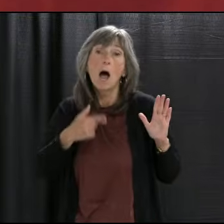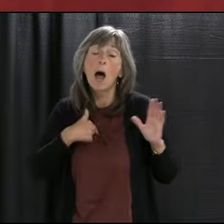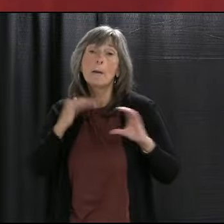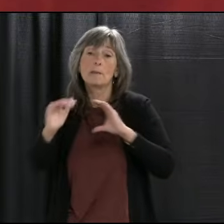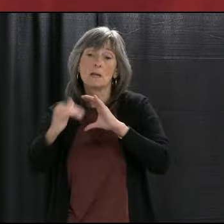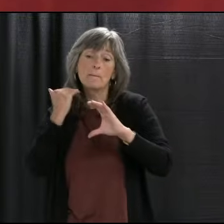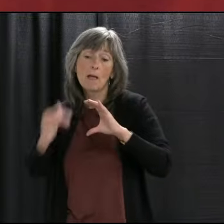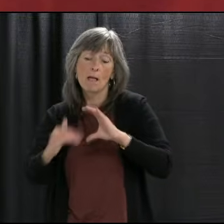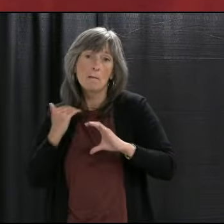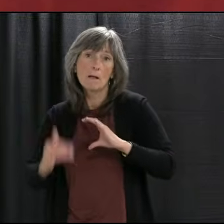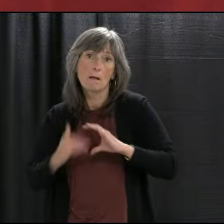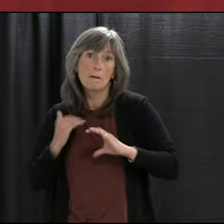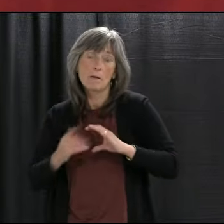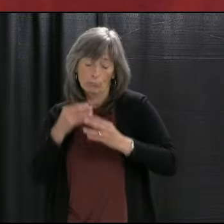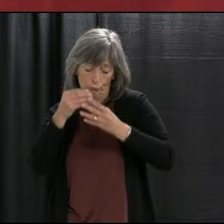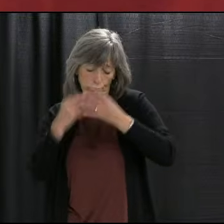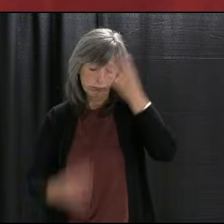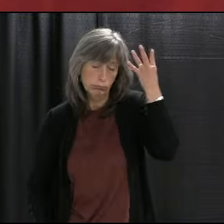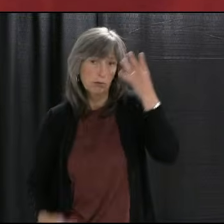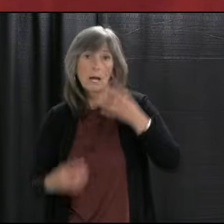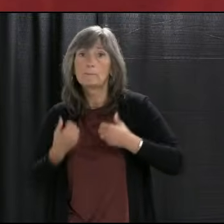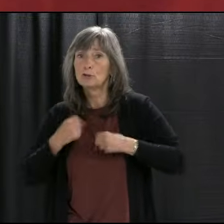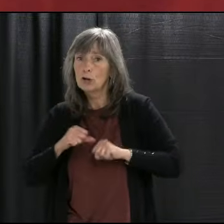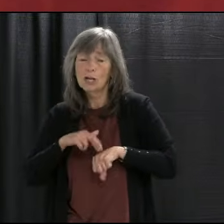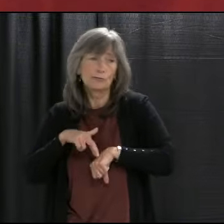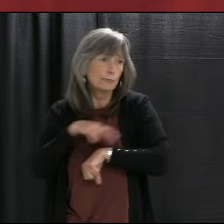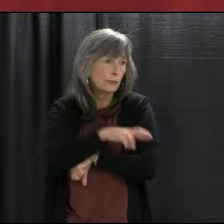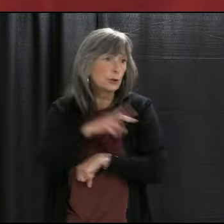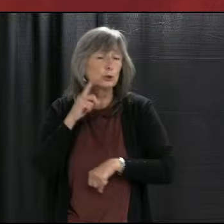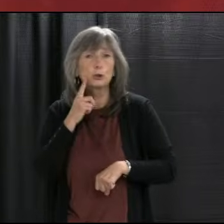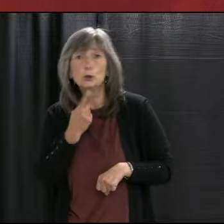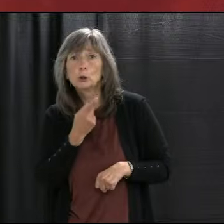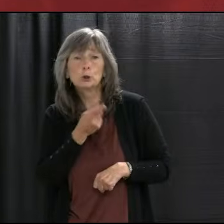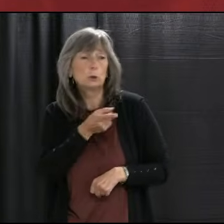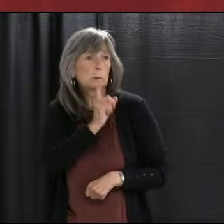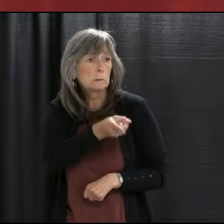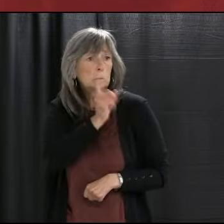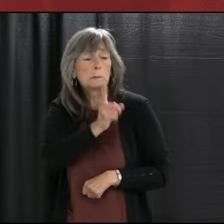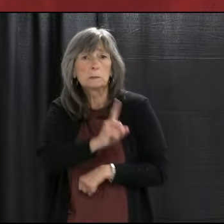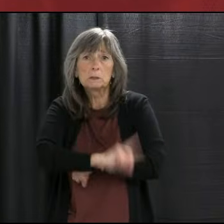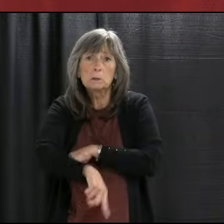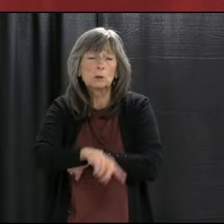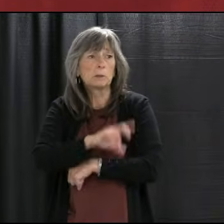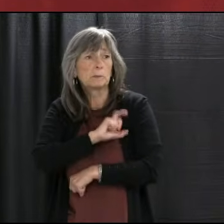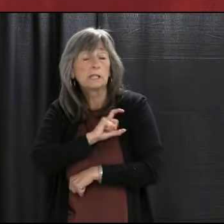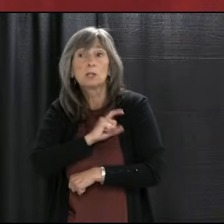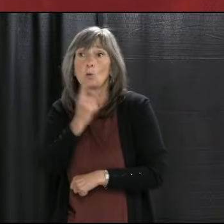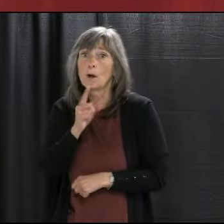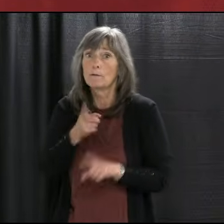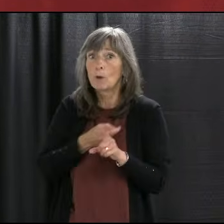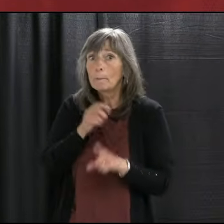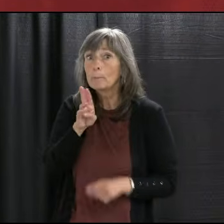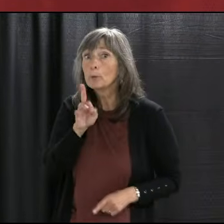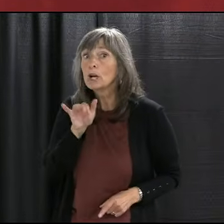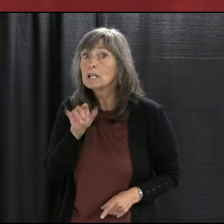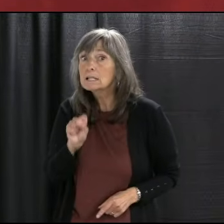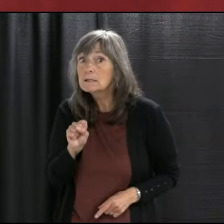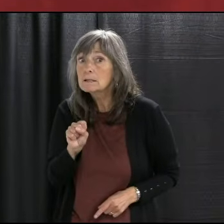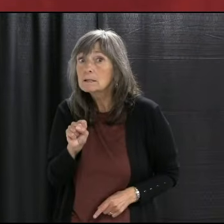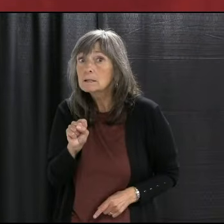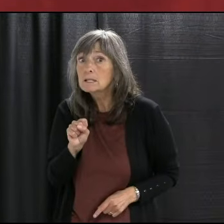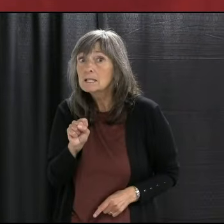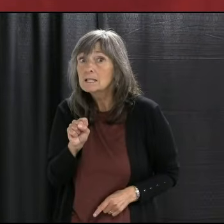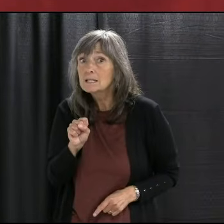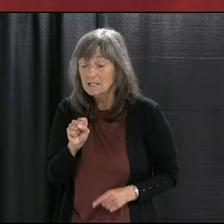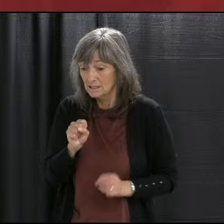to direct folks to our Resource Enforcement Division. That was in Hampton. In Brigus, I had an email sent to me of somebody that was